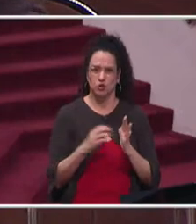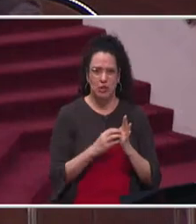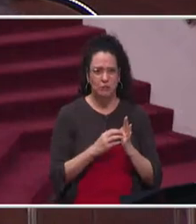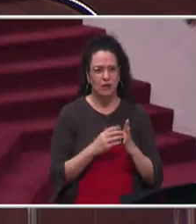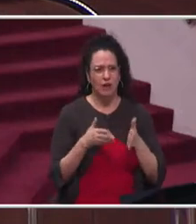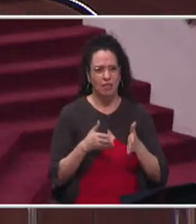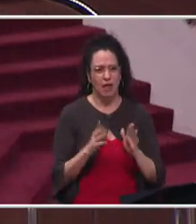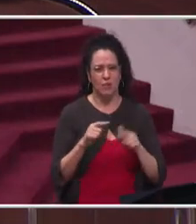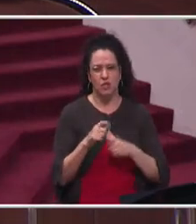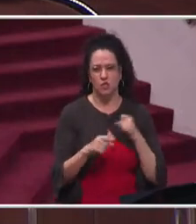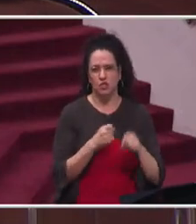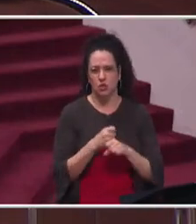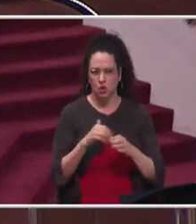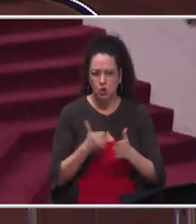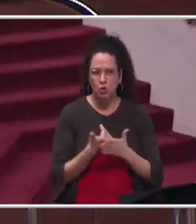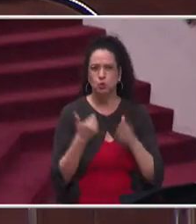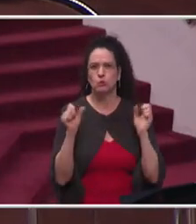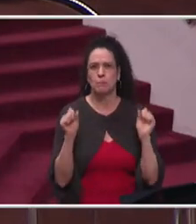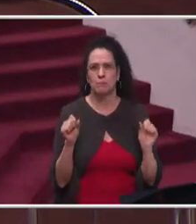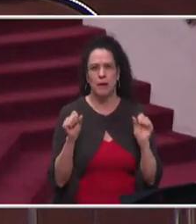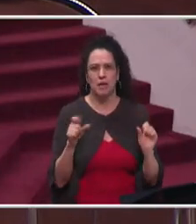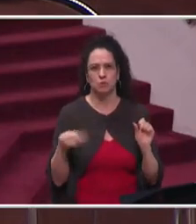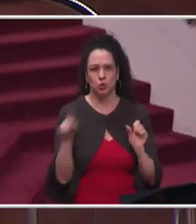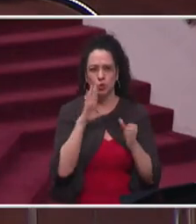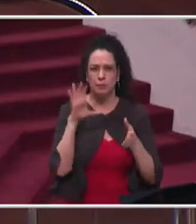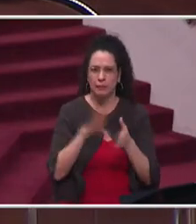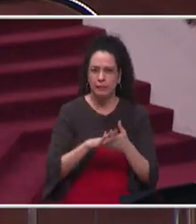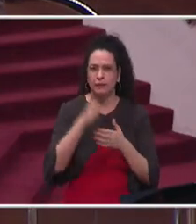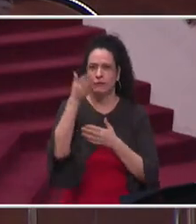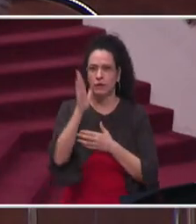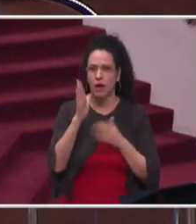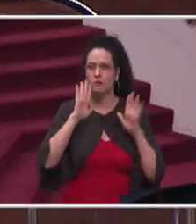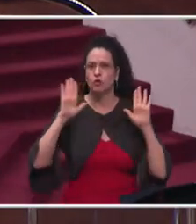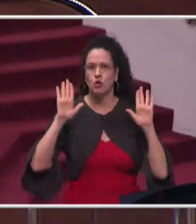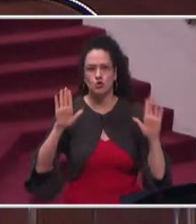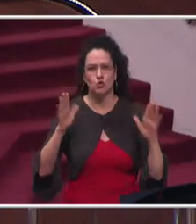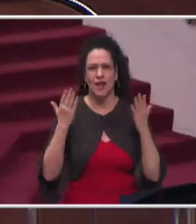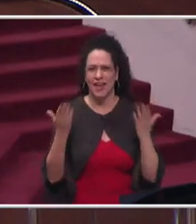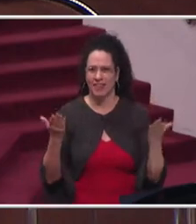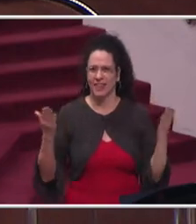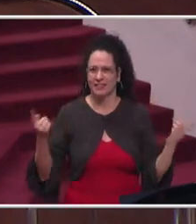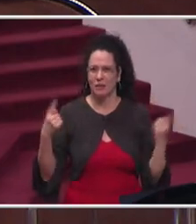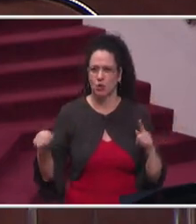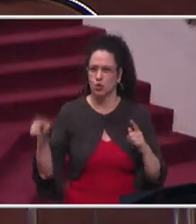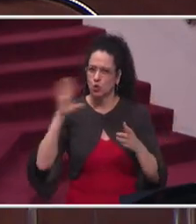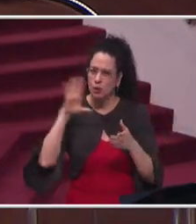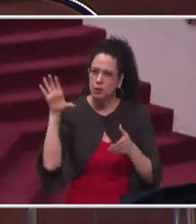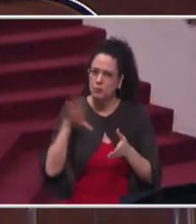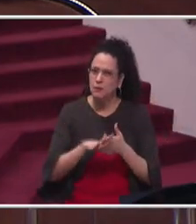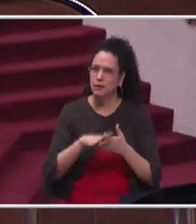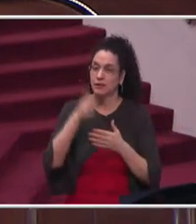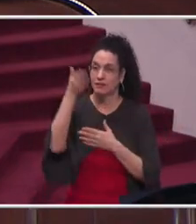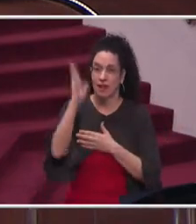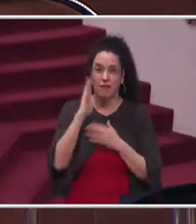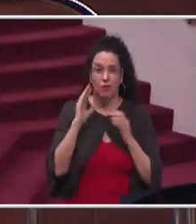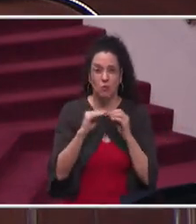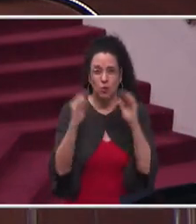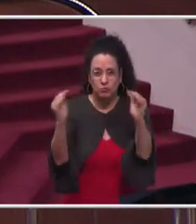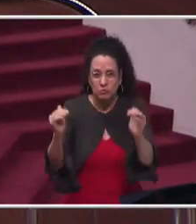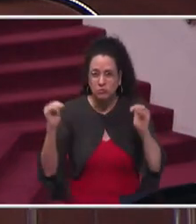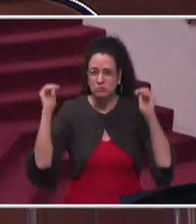possibilities where you are believing God for great things in your life. You're believing God for greater